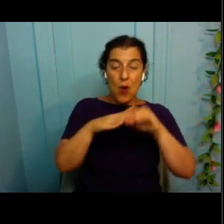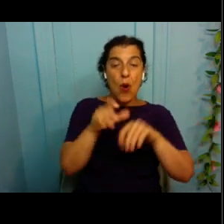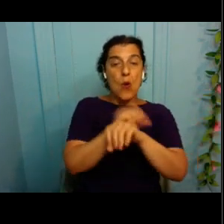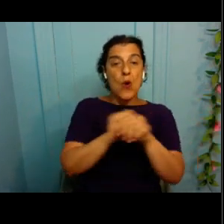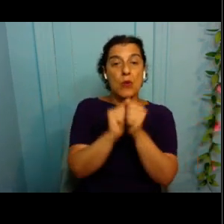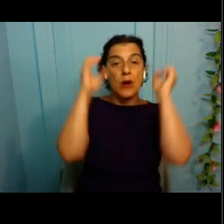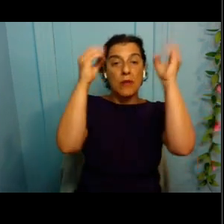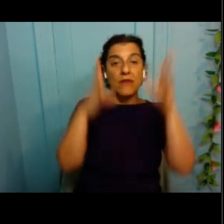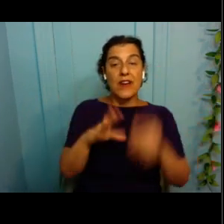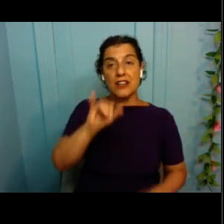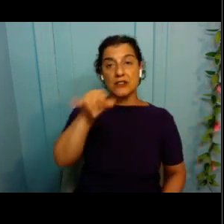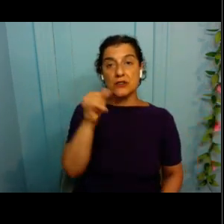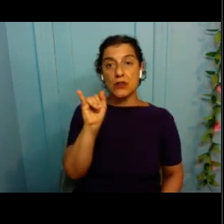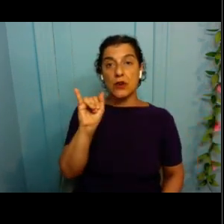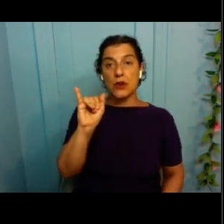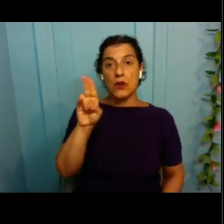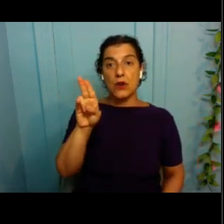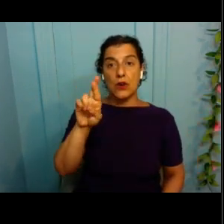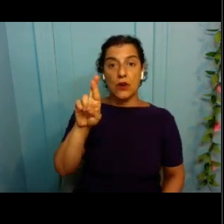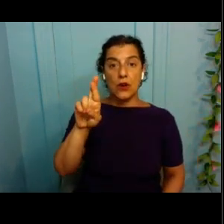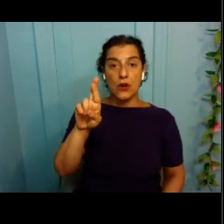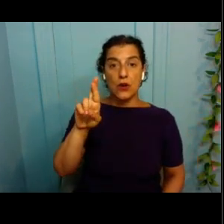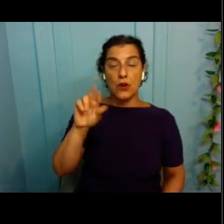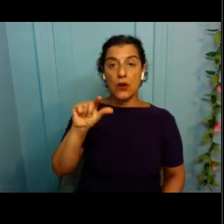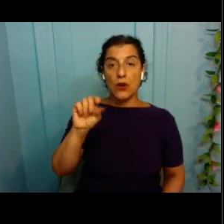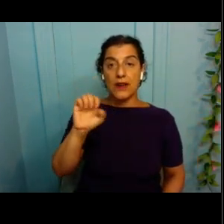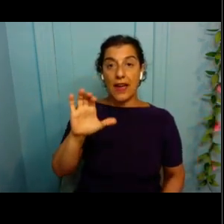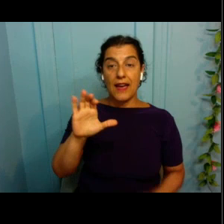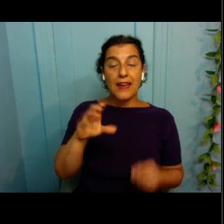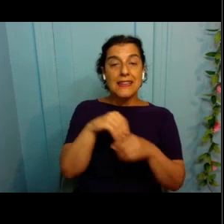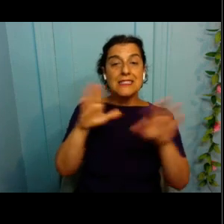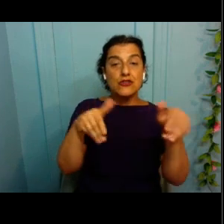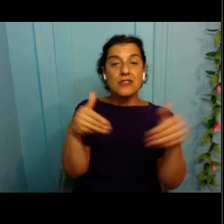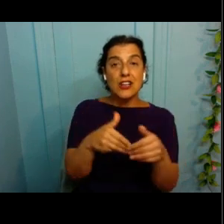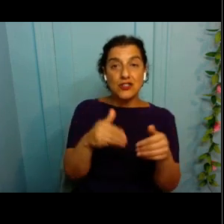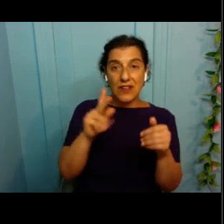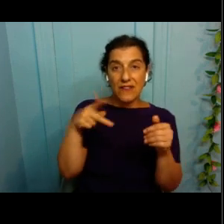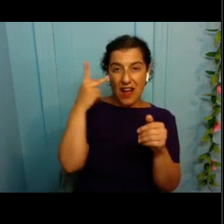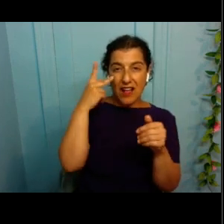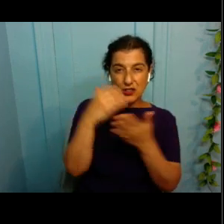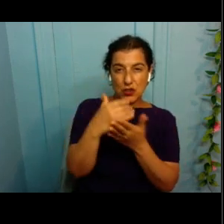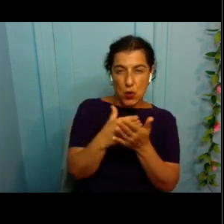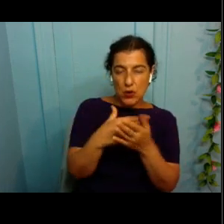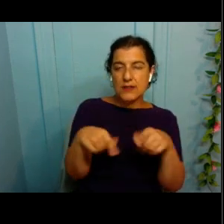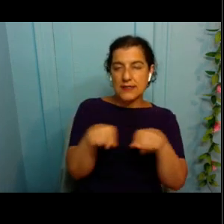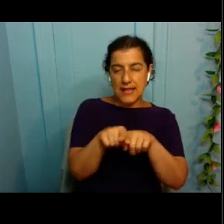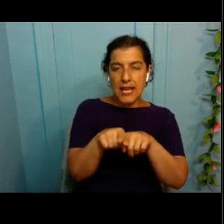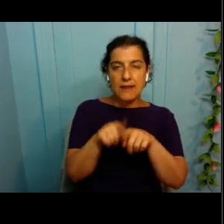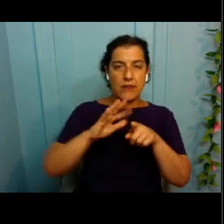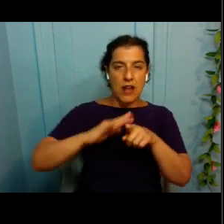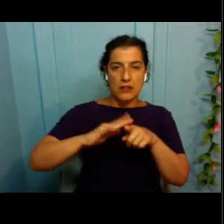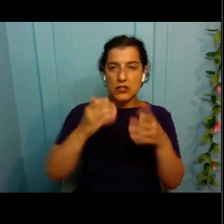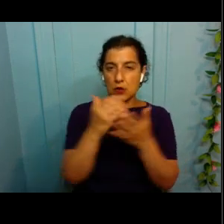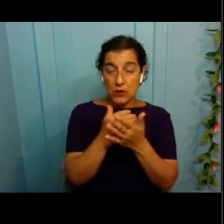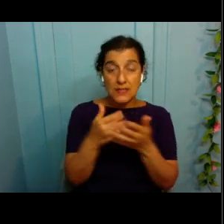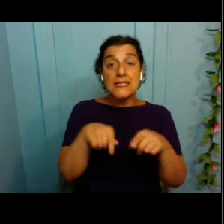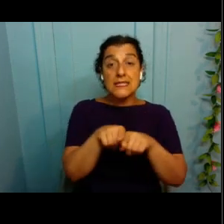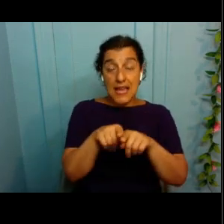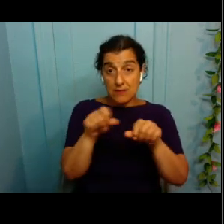introductory phonology course in the same semester, fall 2019. And our focus here was